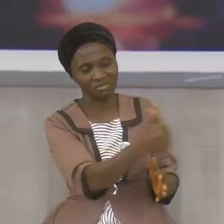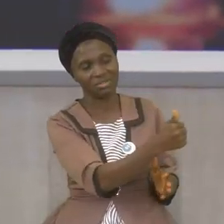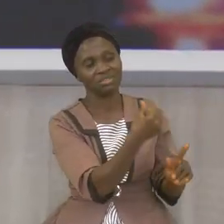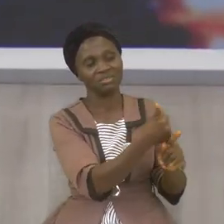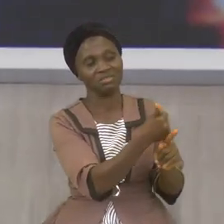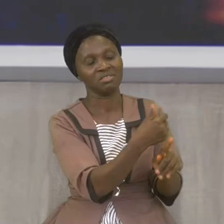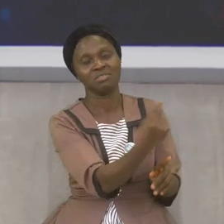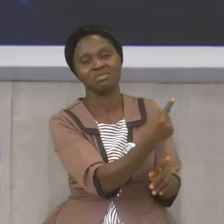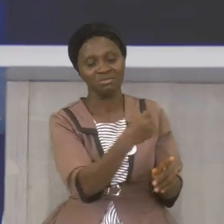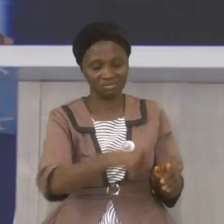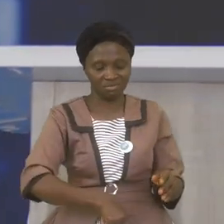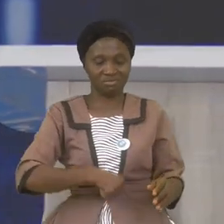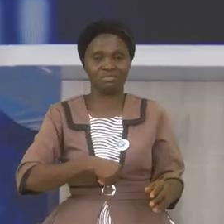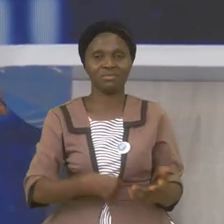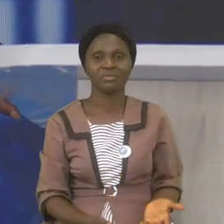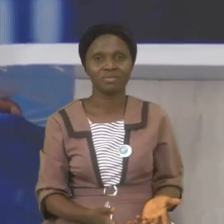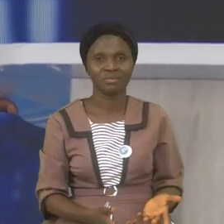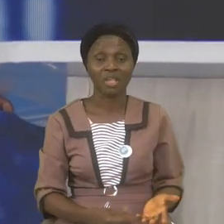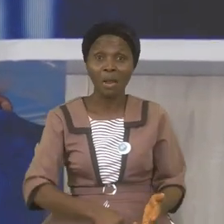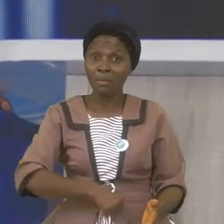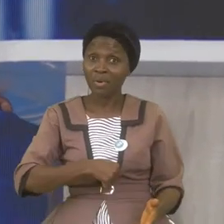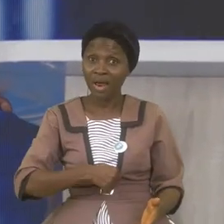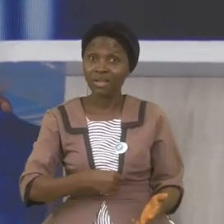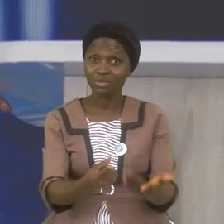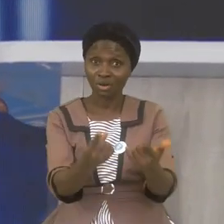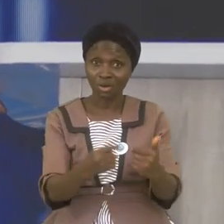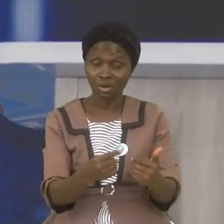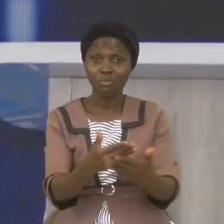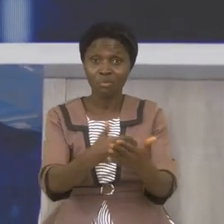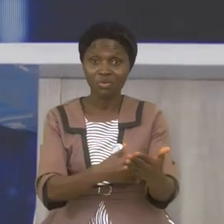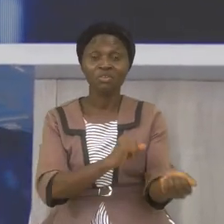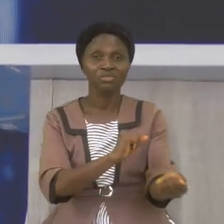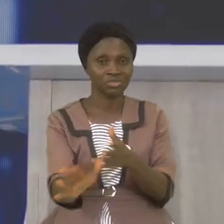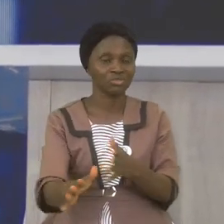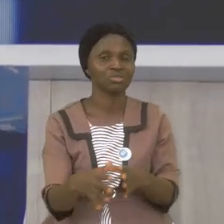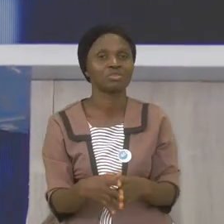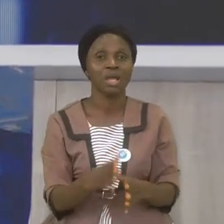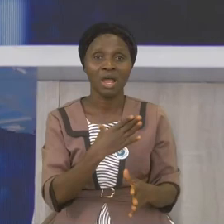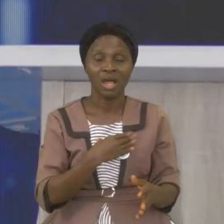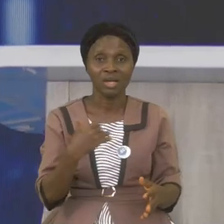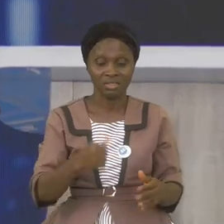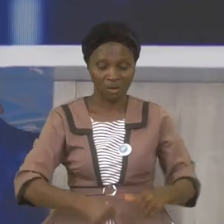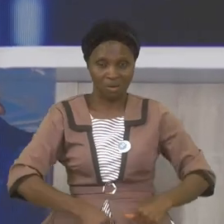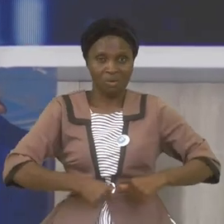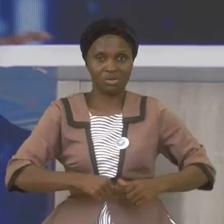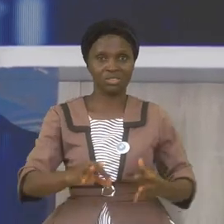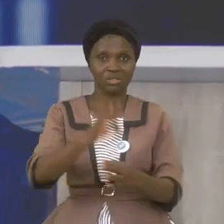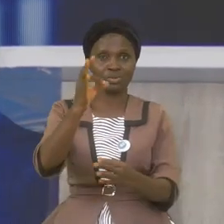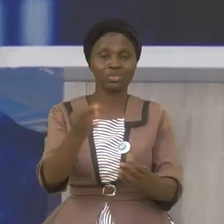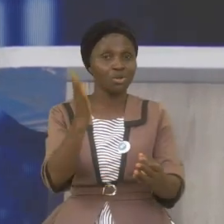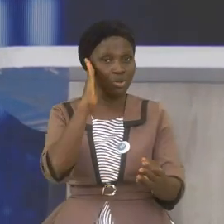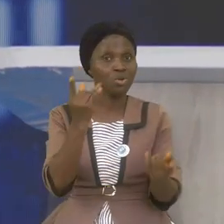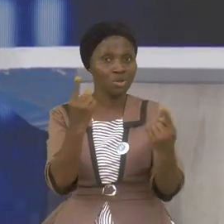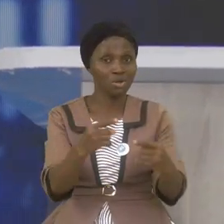here. Pride goes before destruction, and an haughty spirit before a fall.